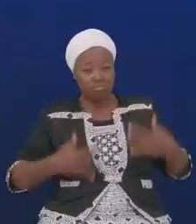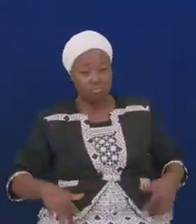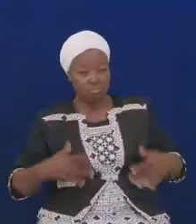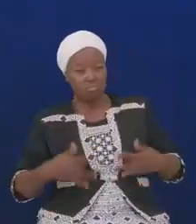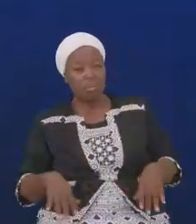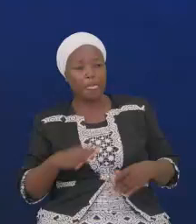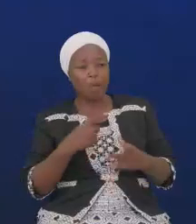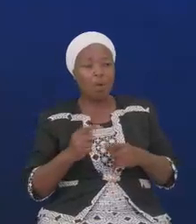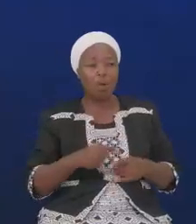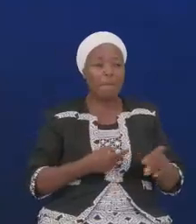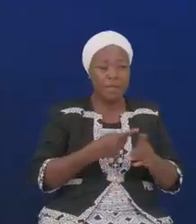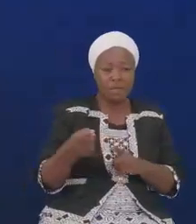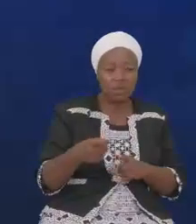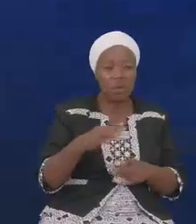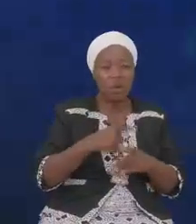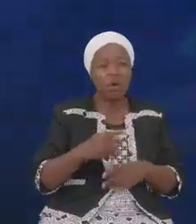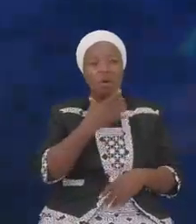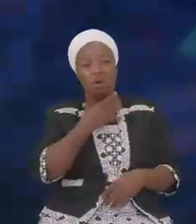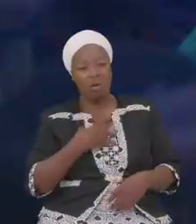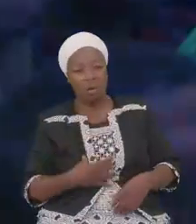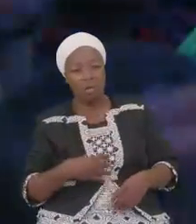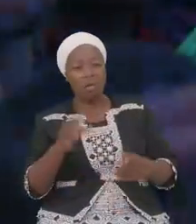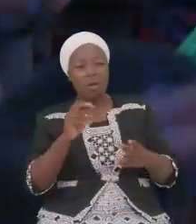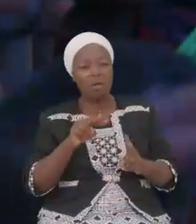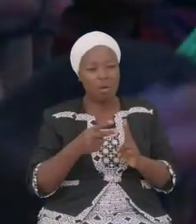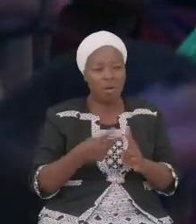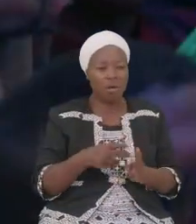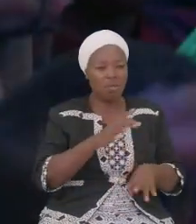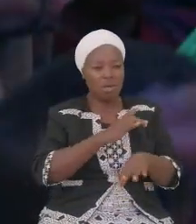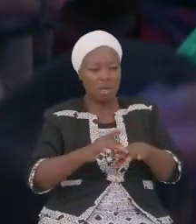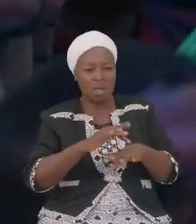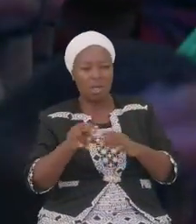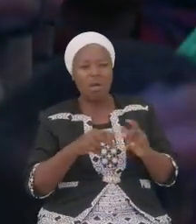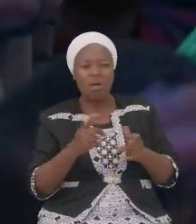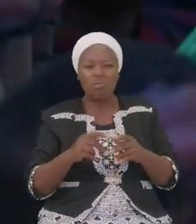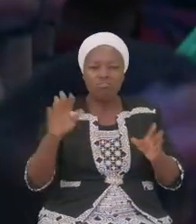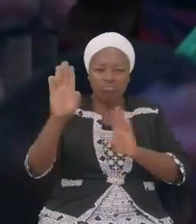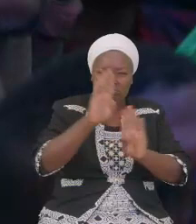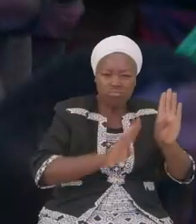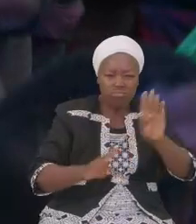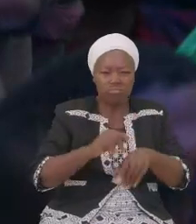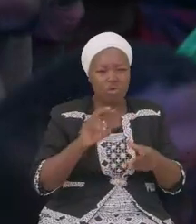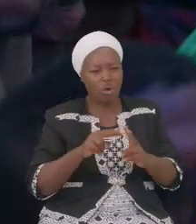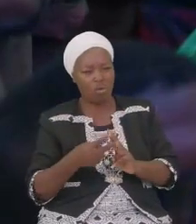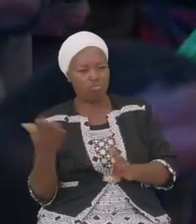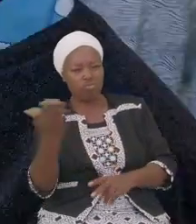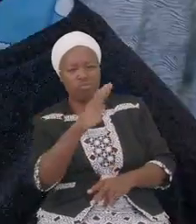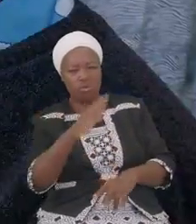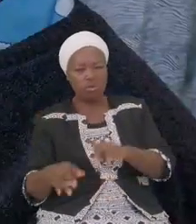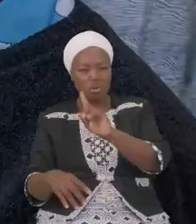or persecution, or famine, or nakedness, or peril, or sword? Look at